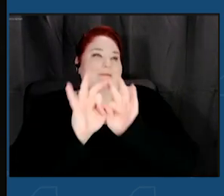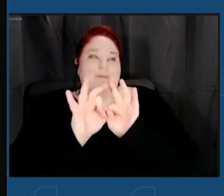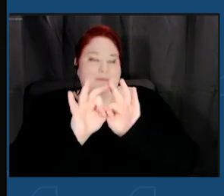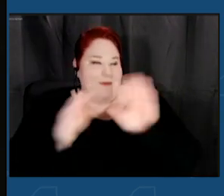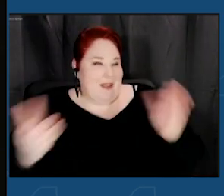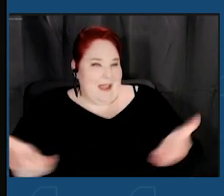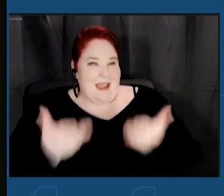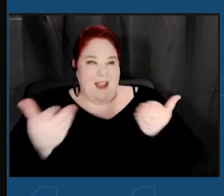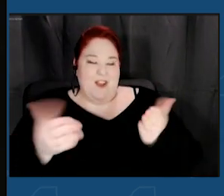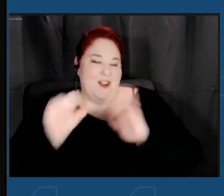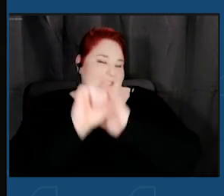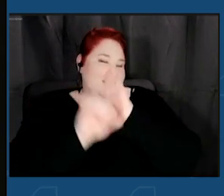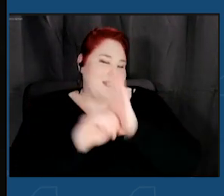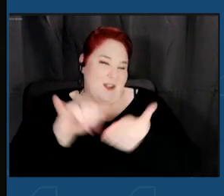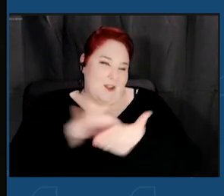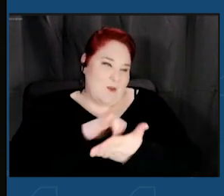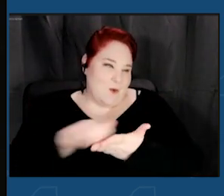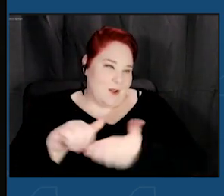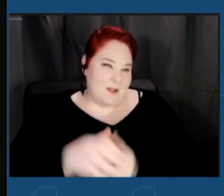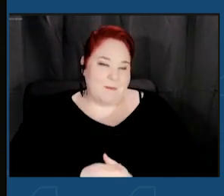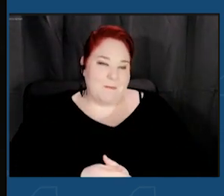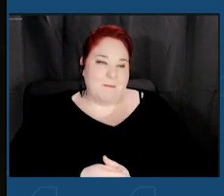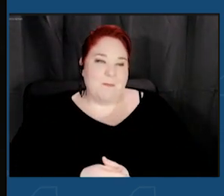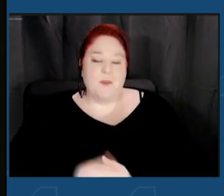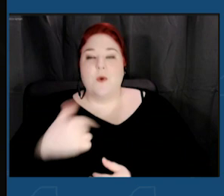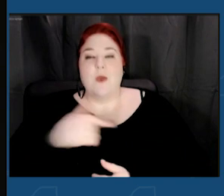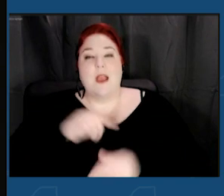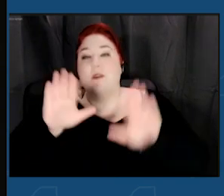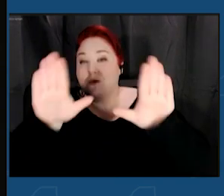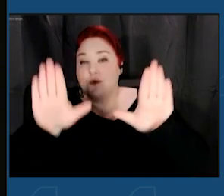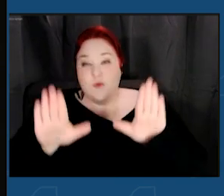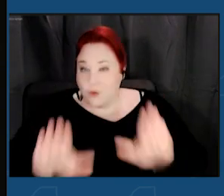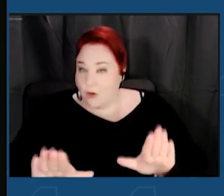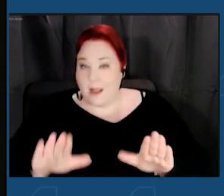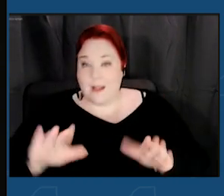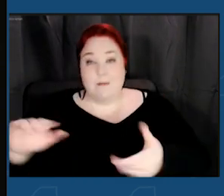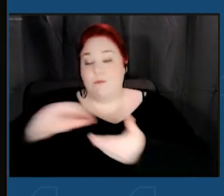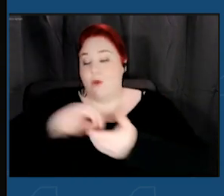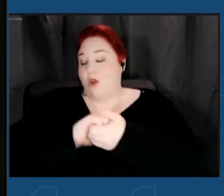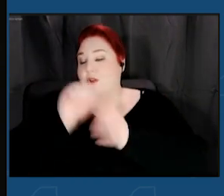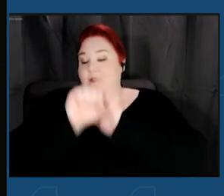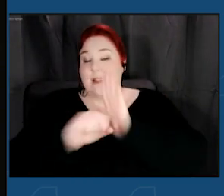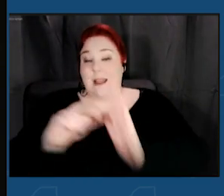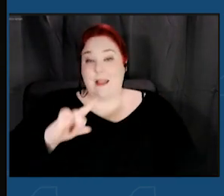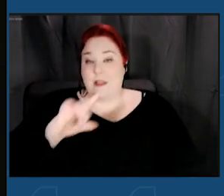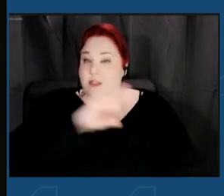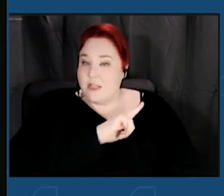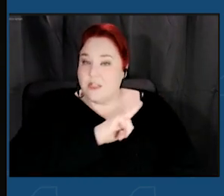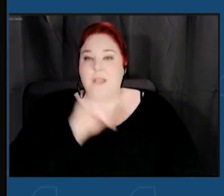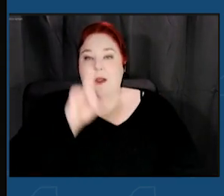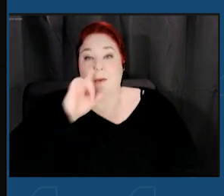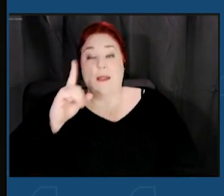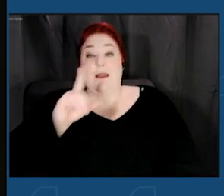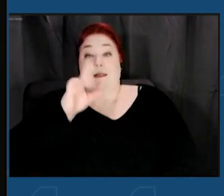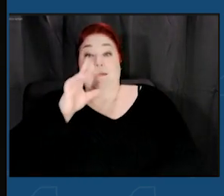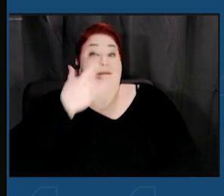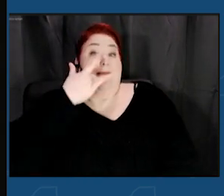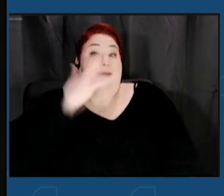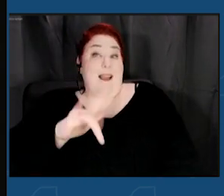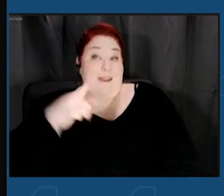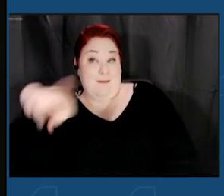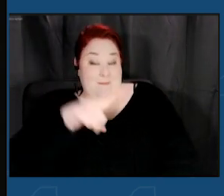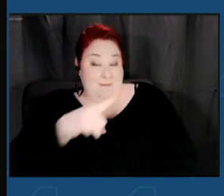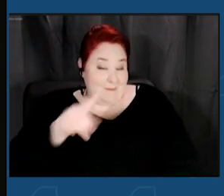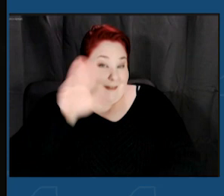of New York. We also have great partners in our state legislature, and you are very fortunate, those of you in central New York, to have Senator